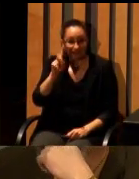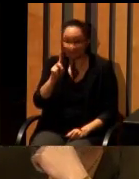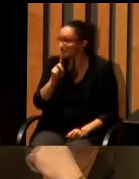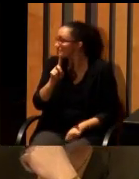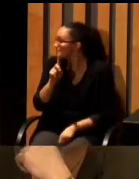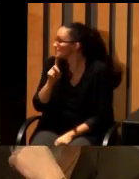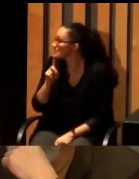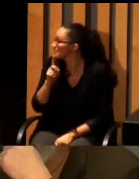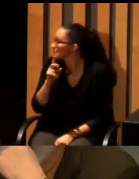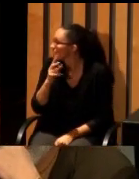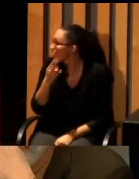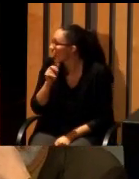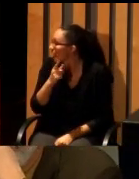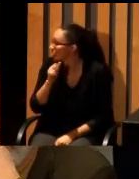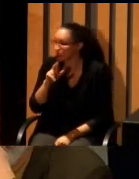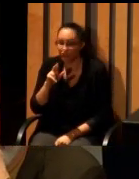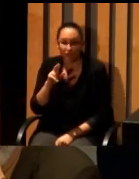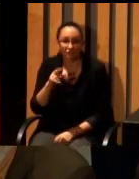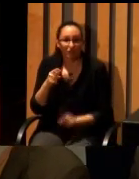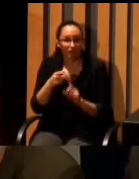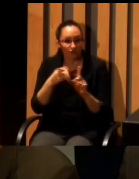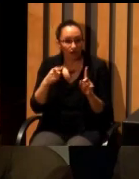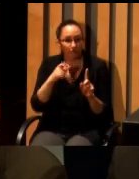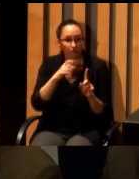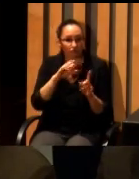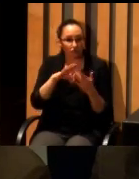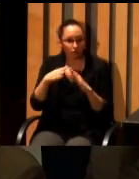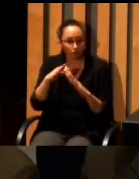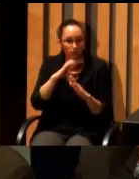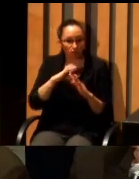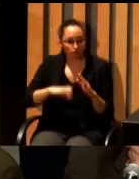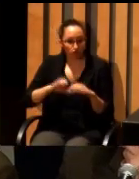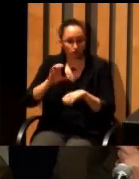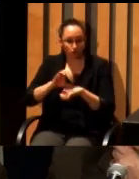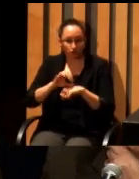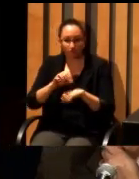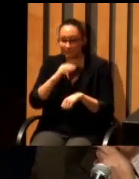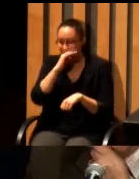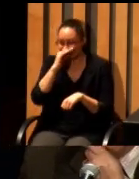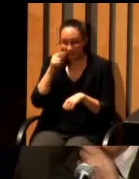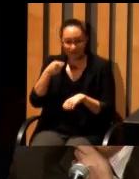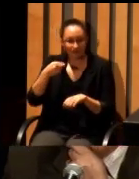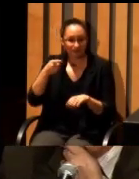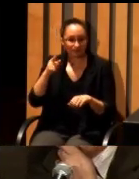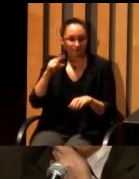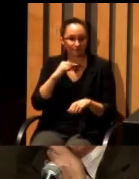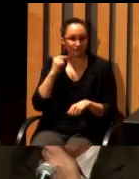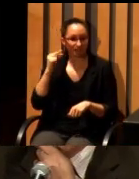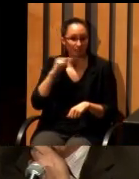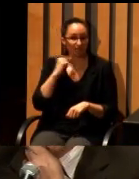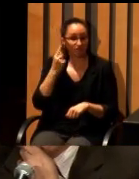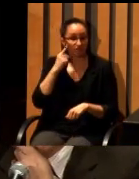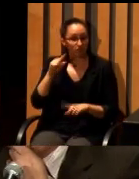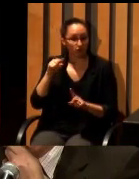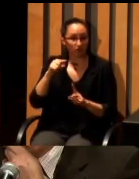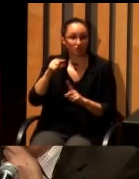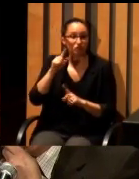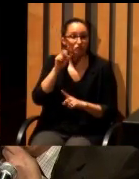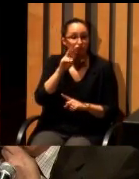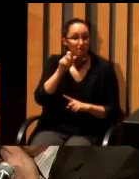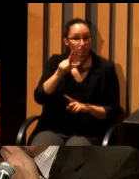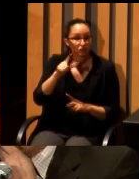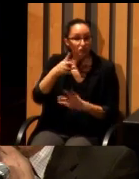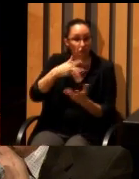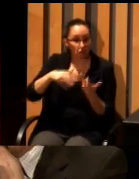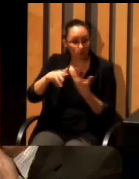Congregational United Church of Christ. He's the immediate past president of Ministers for Racial, Social, and Economic Justice, received his Master's